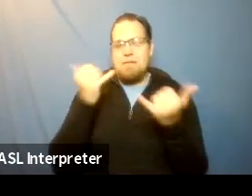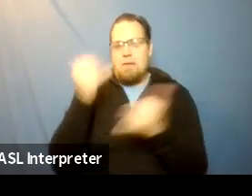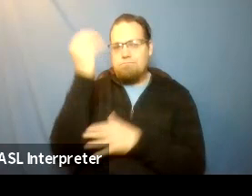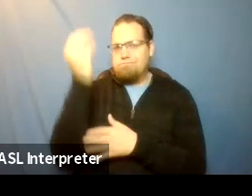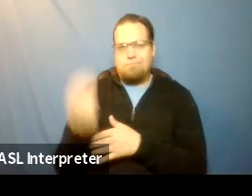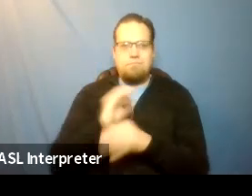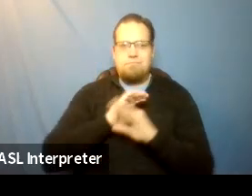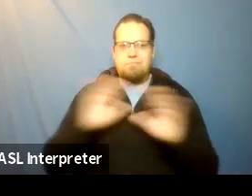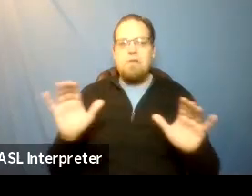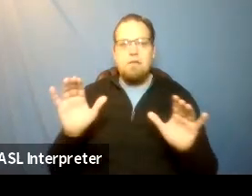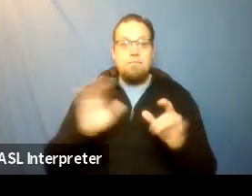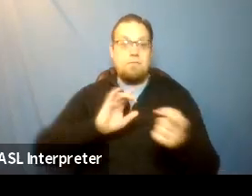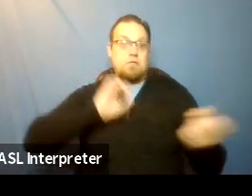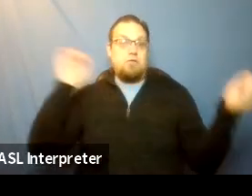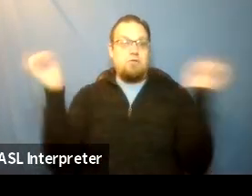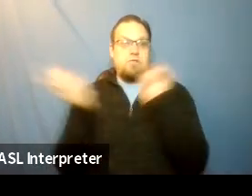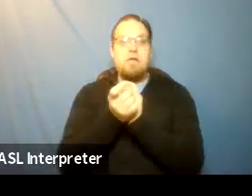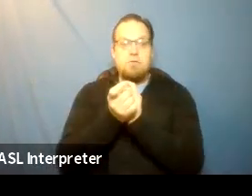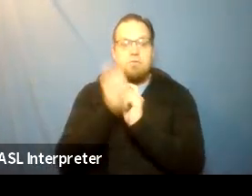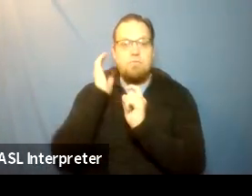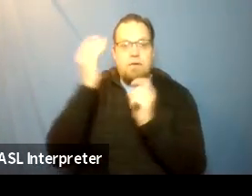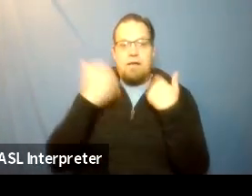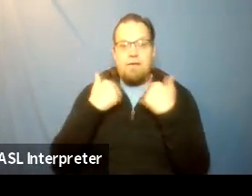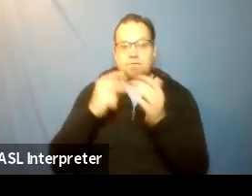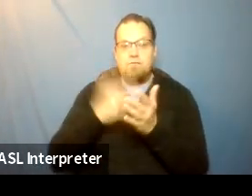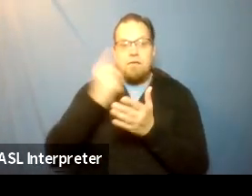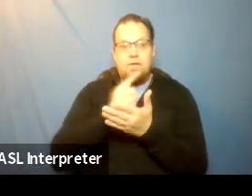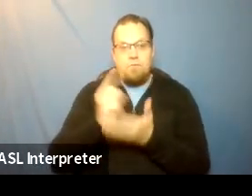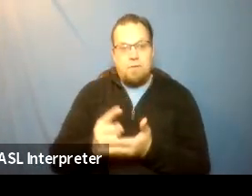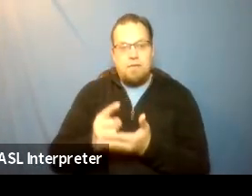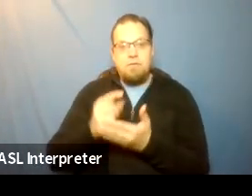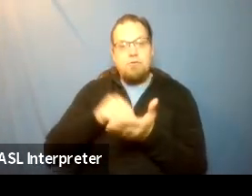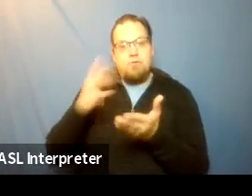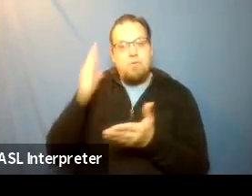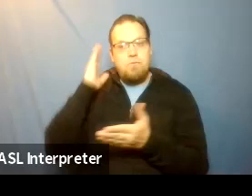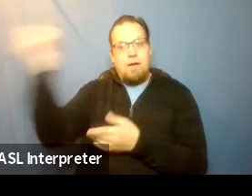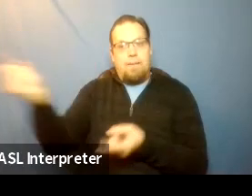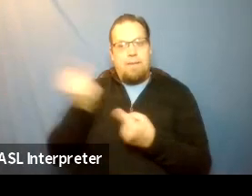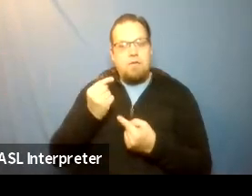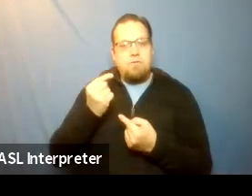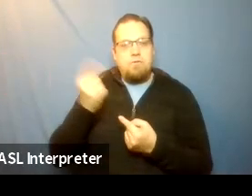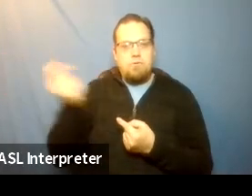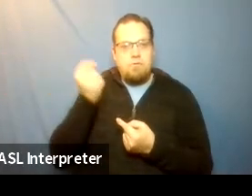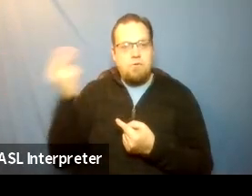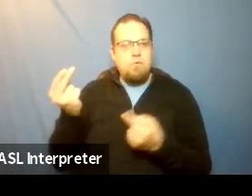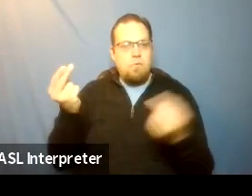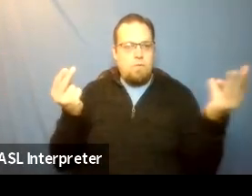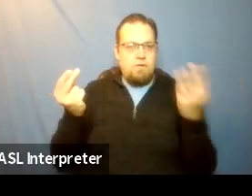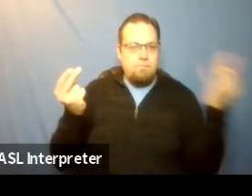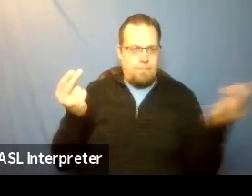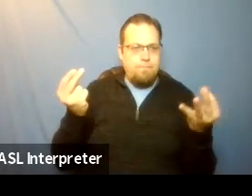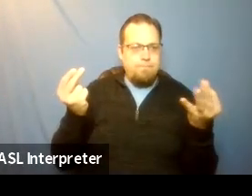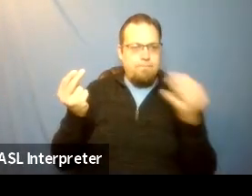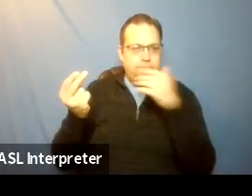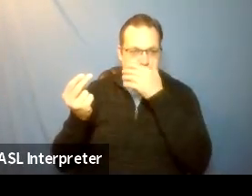Obviously, the big change here is bringing kids in twice a week, either the Tuesday, Thursday, or the Wednesday, Friday.